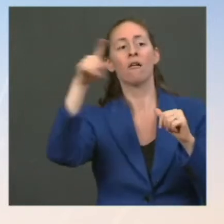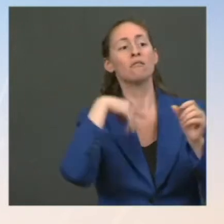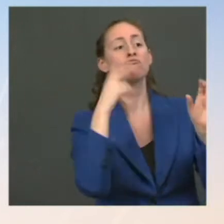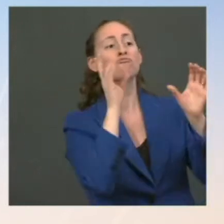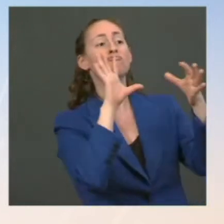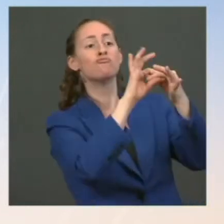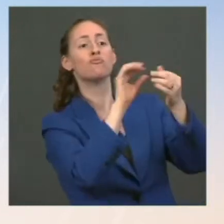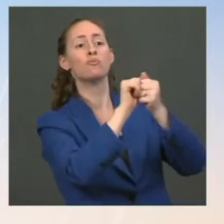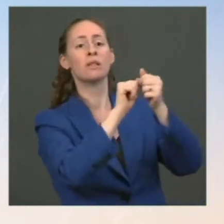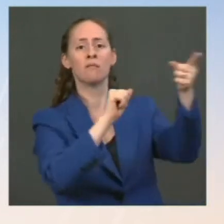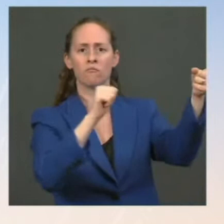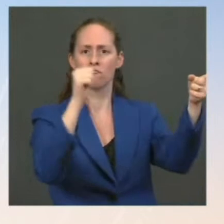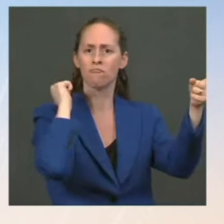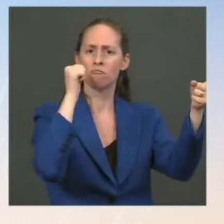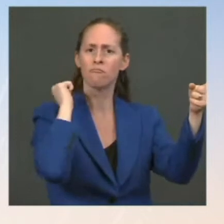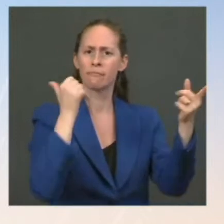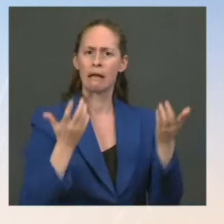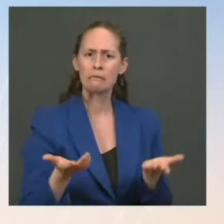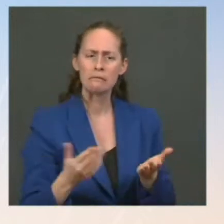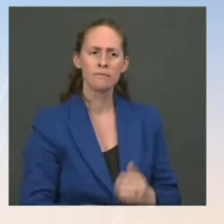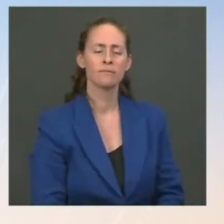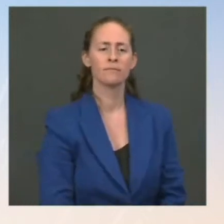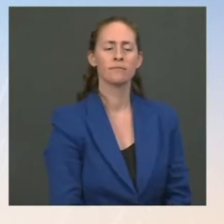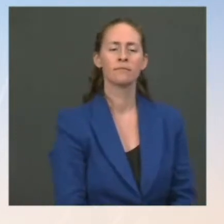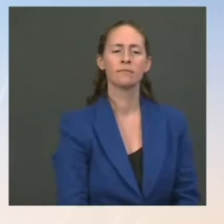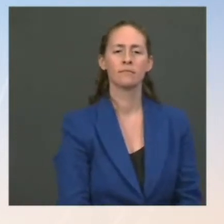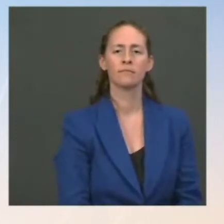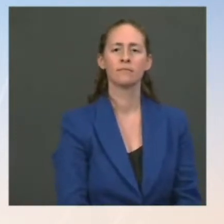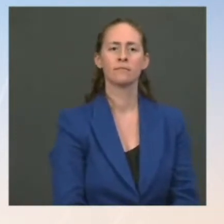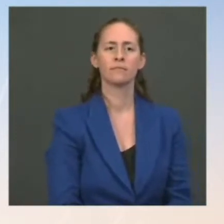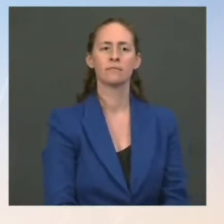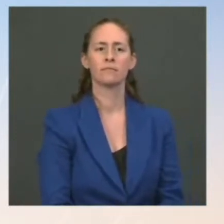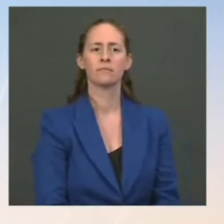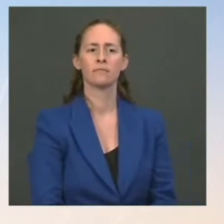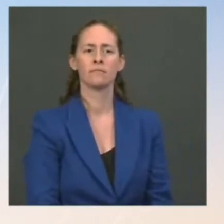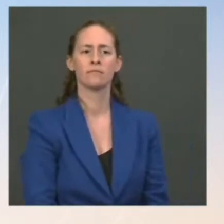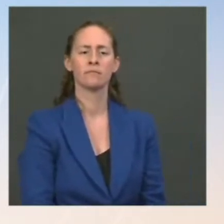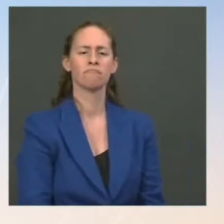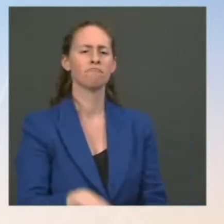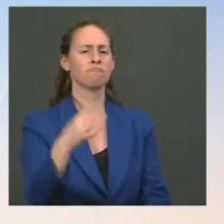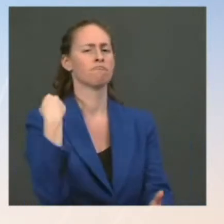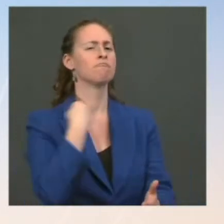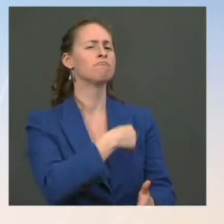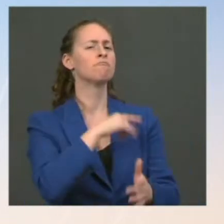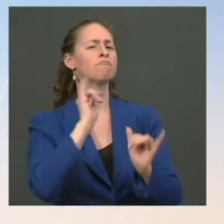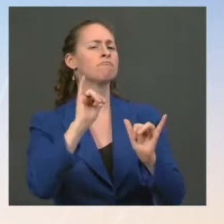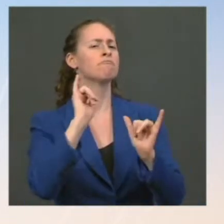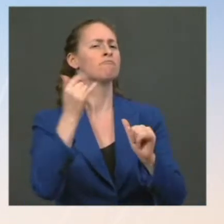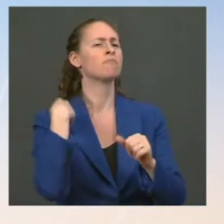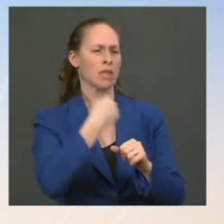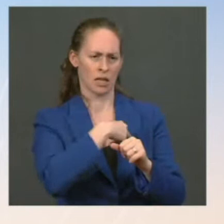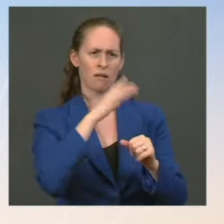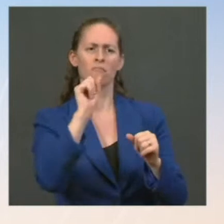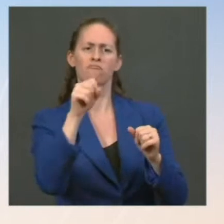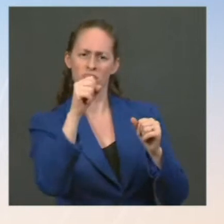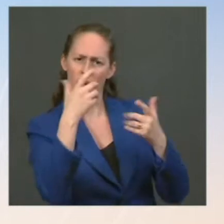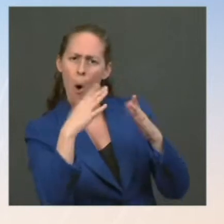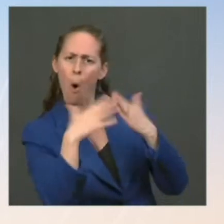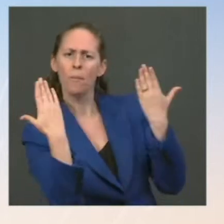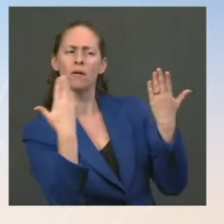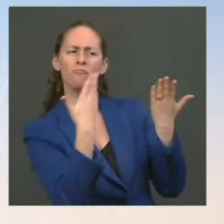we are is we're still quite a few steps away. And so we are eager, of course, to go back and have